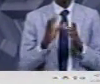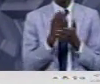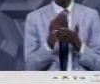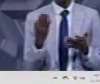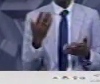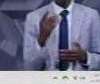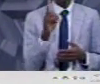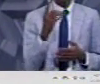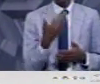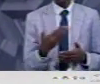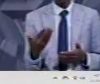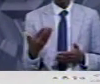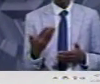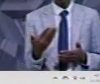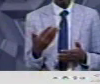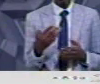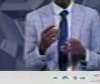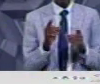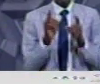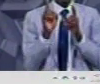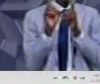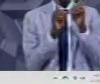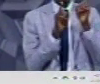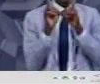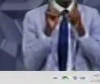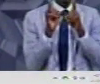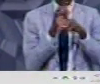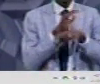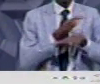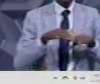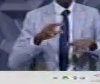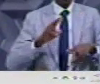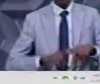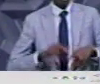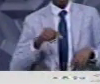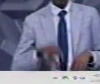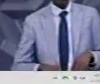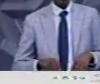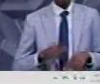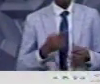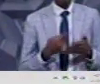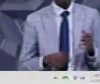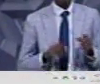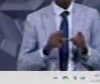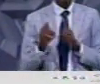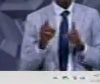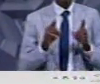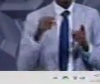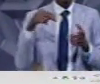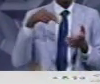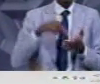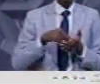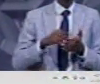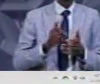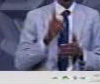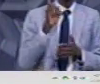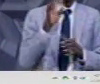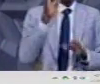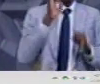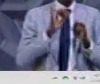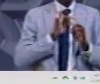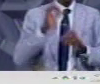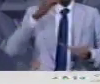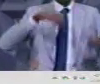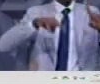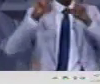say standing tall as rising stars. And as you are doing it, you are standing up all over the globe. Because today, God is